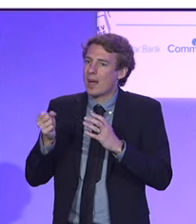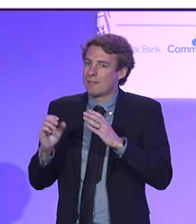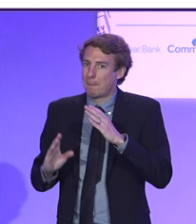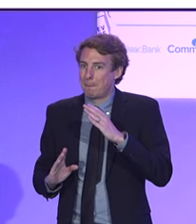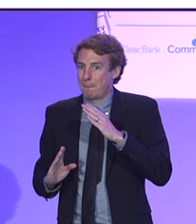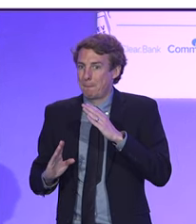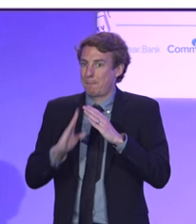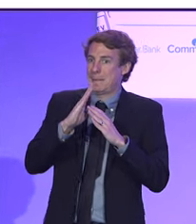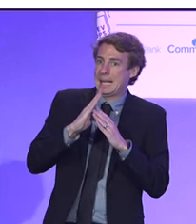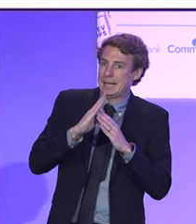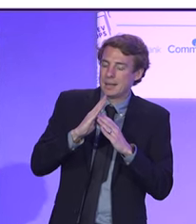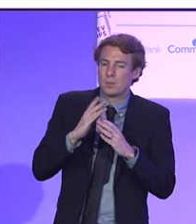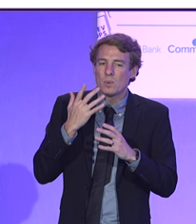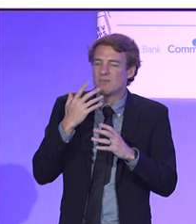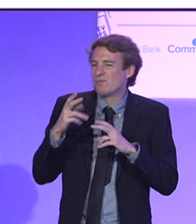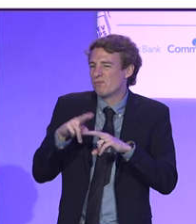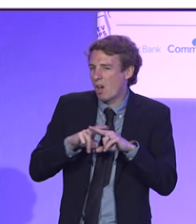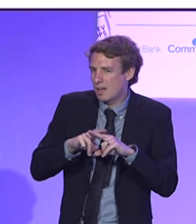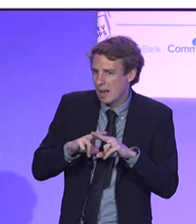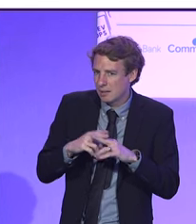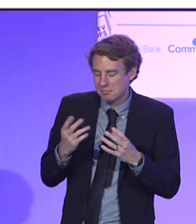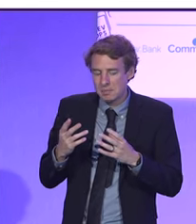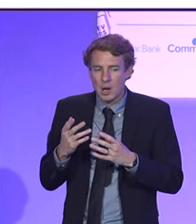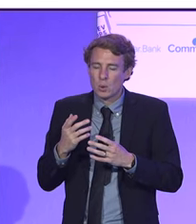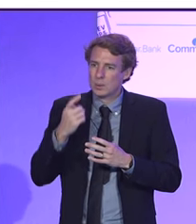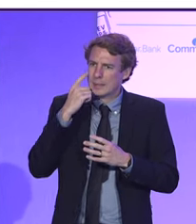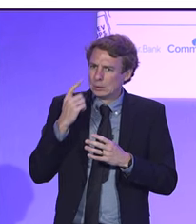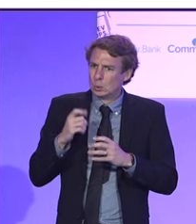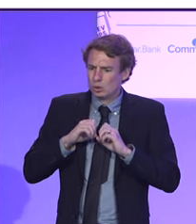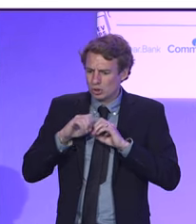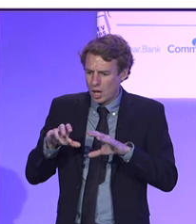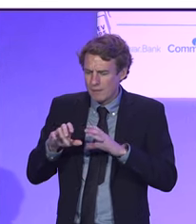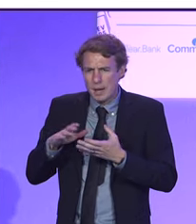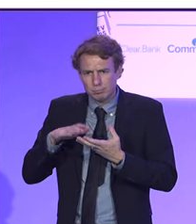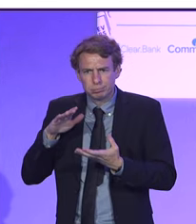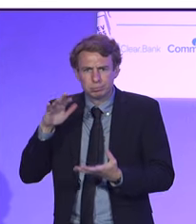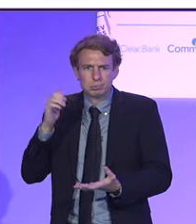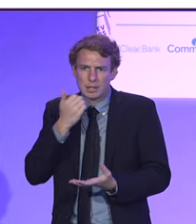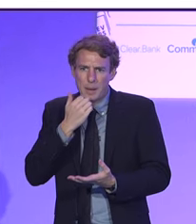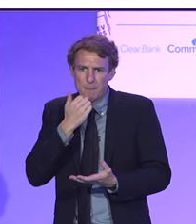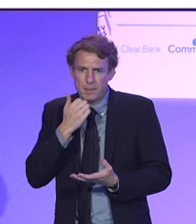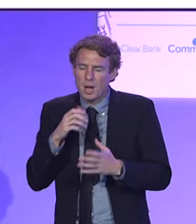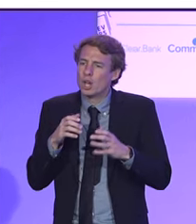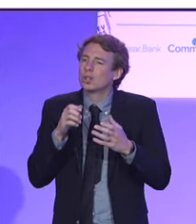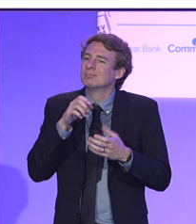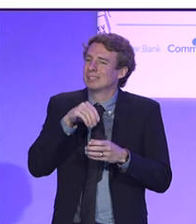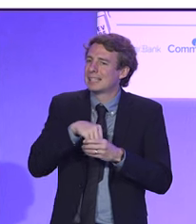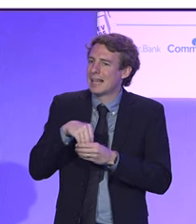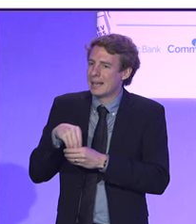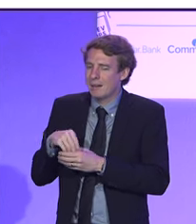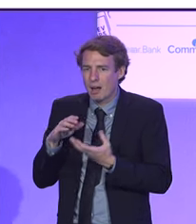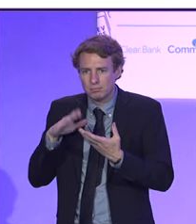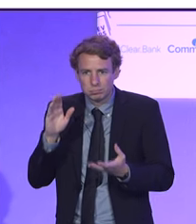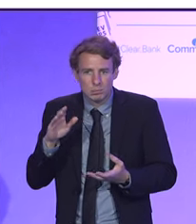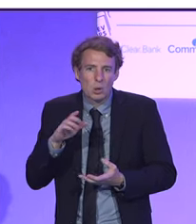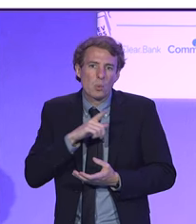of traffic, you increase the number of servers or the number of containers that you run in your application when you start reaching that